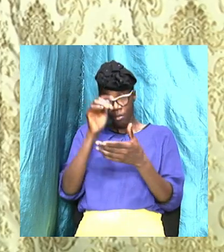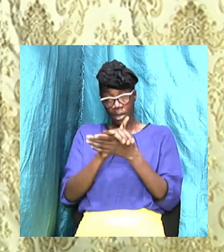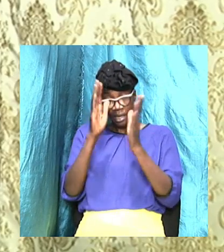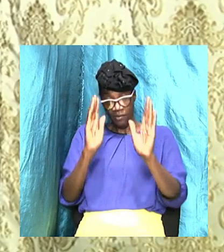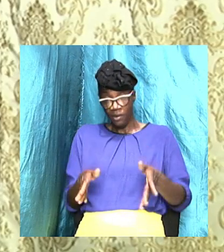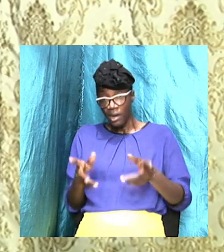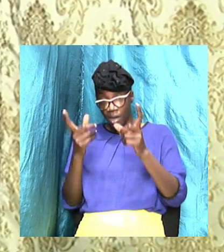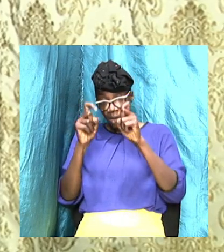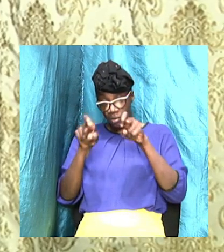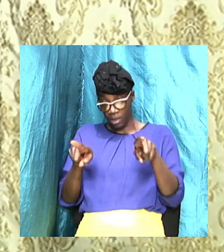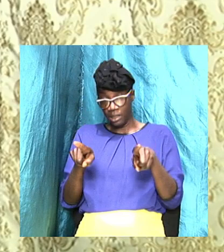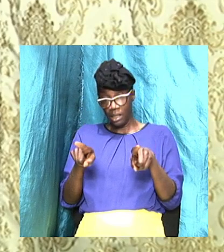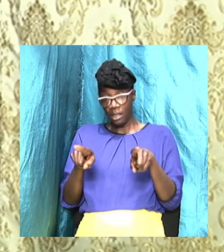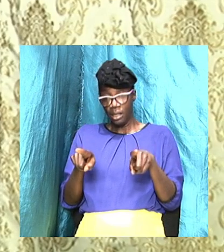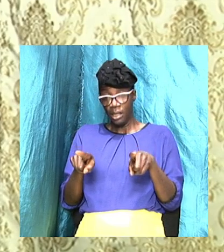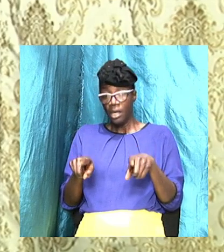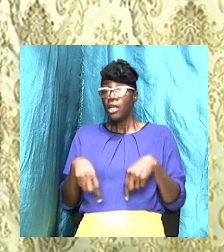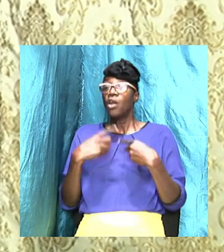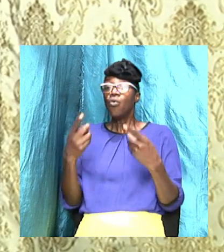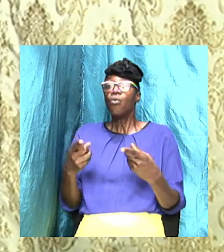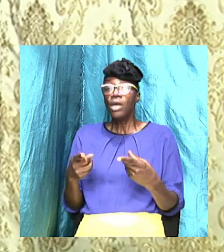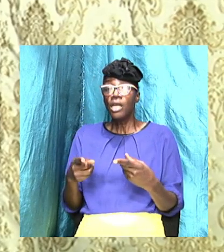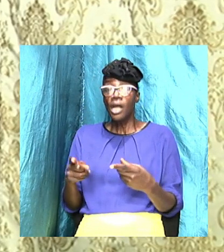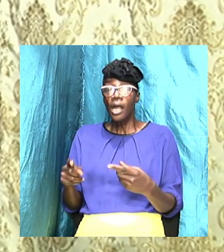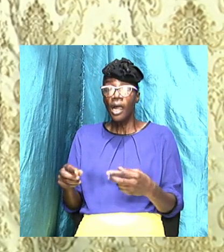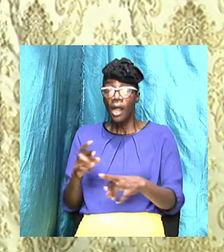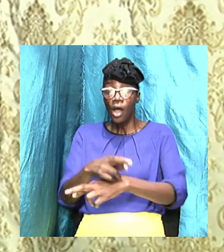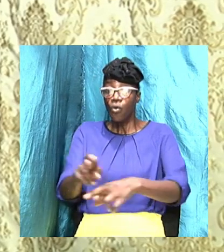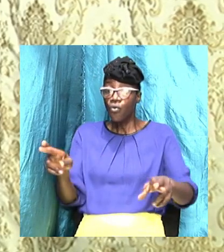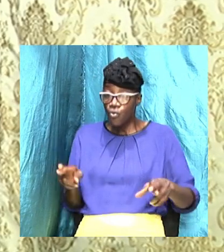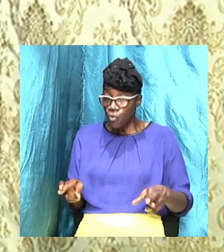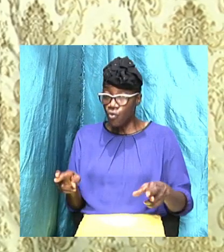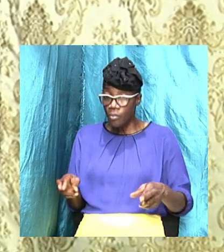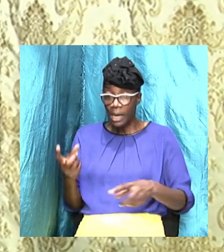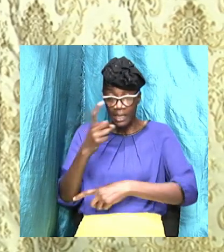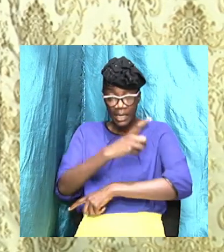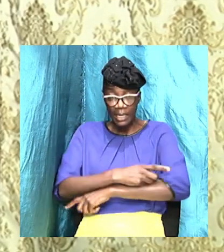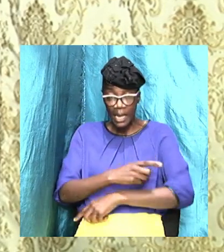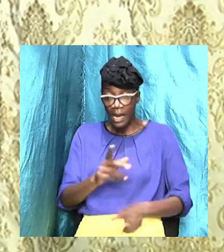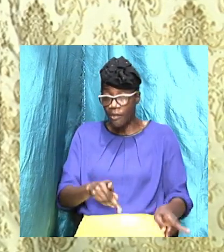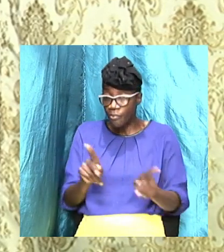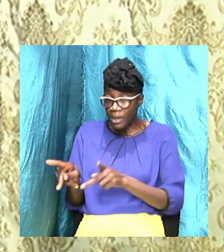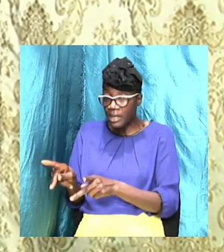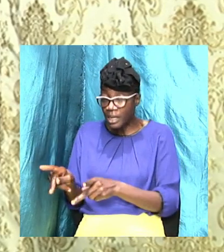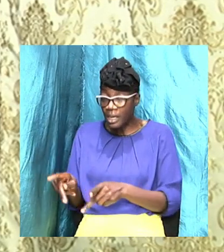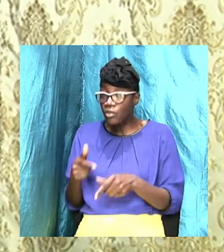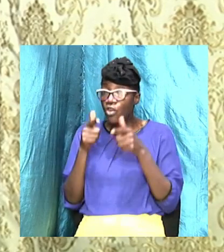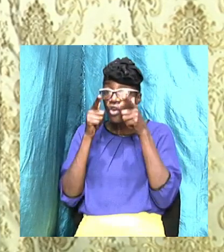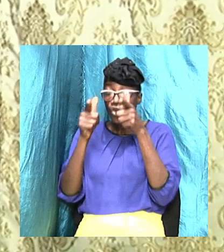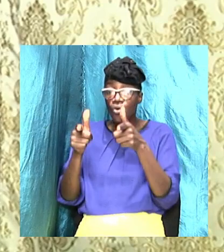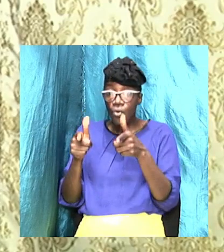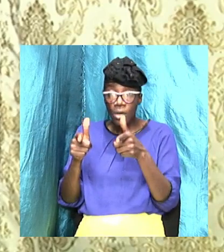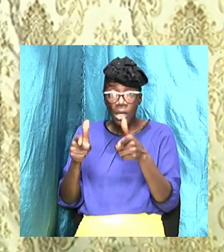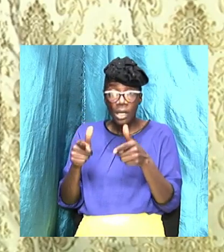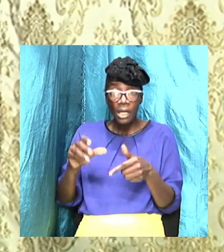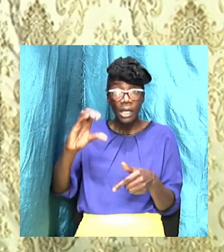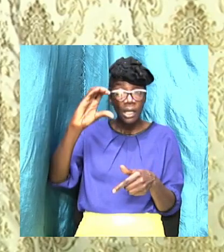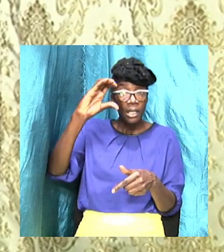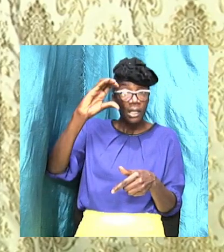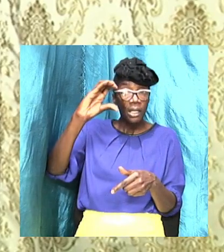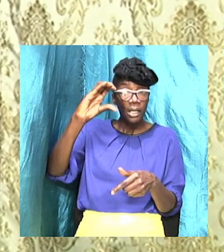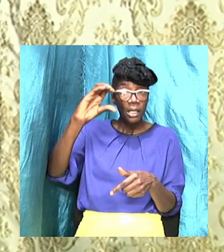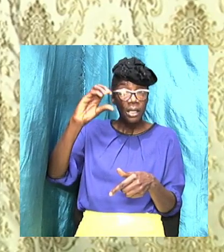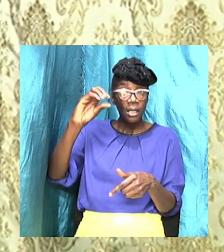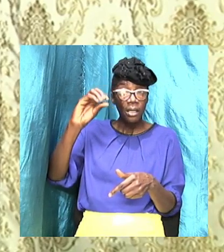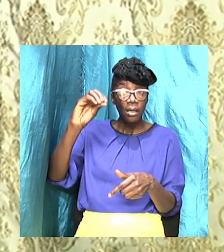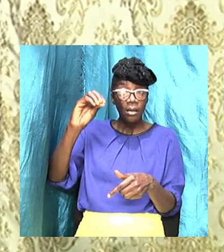The 120 in the upper room on the day of Pentecost, they spoke with tongues. If you look at Cornelius' story was one of